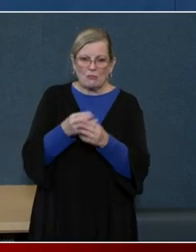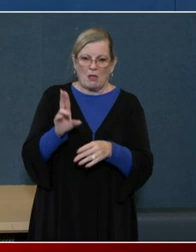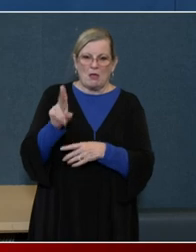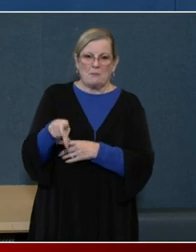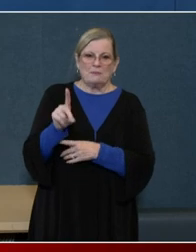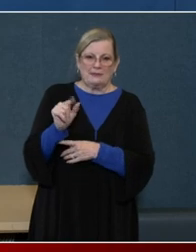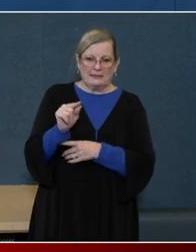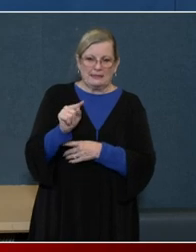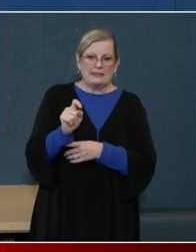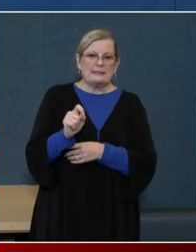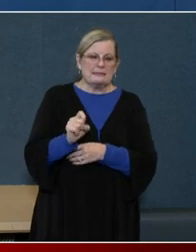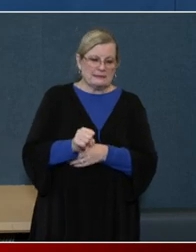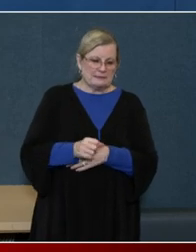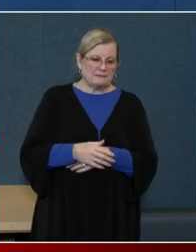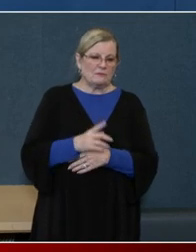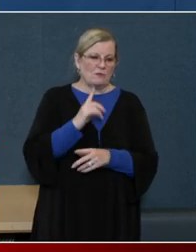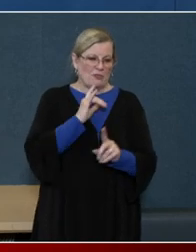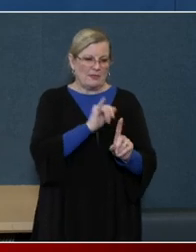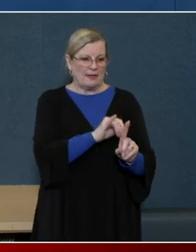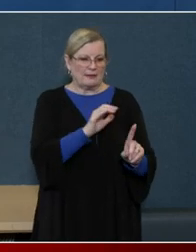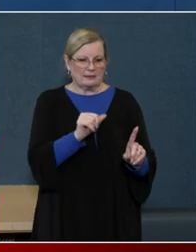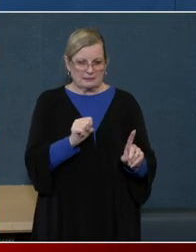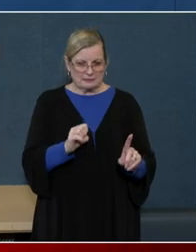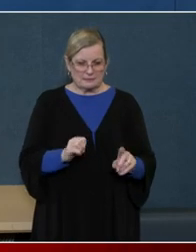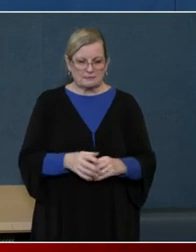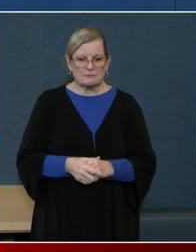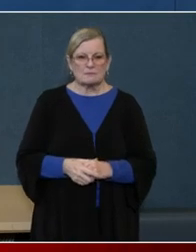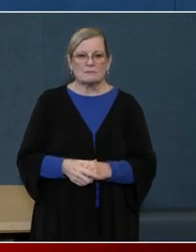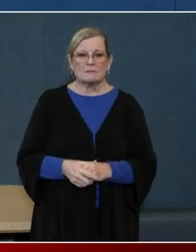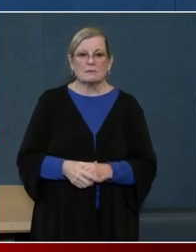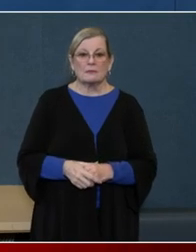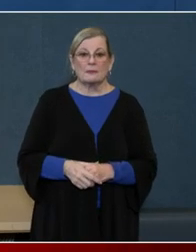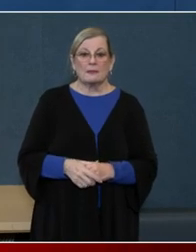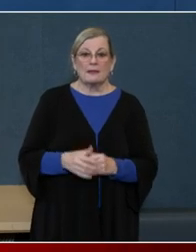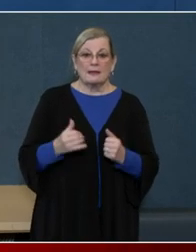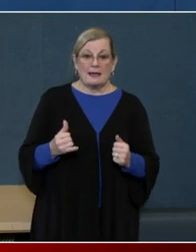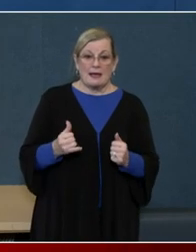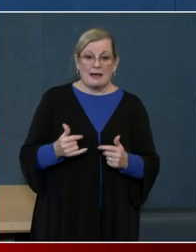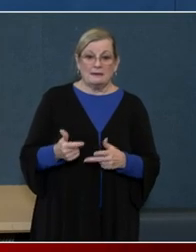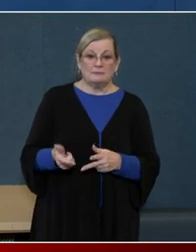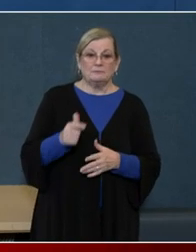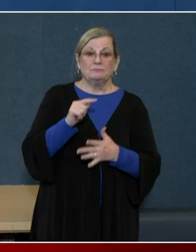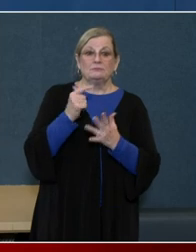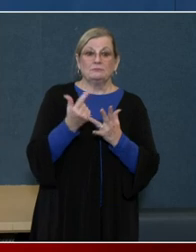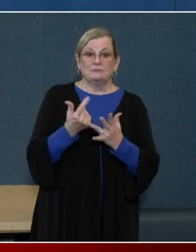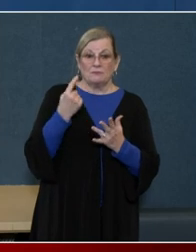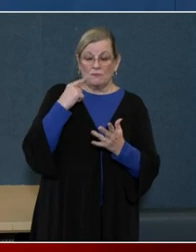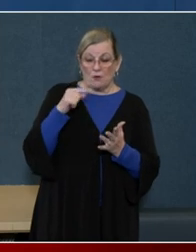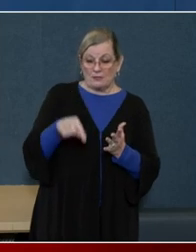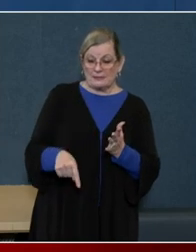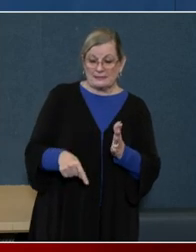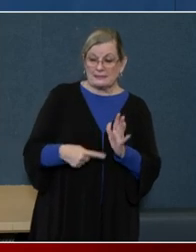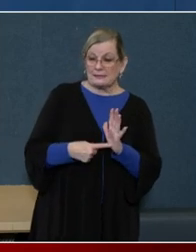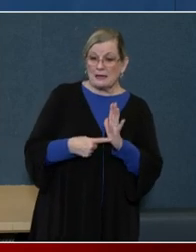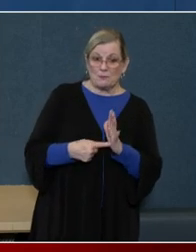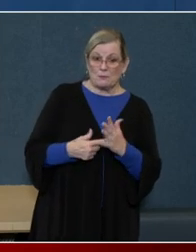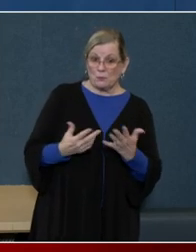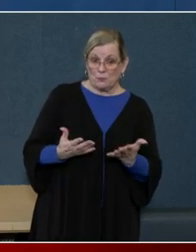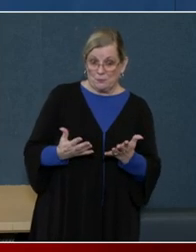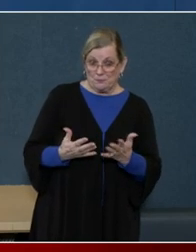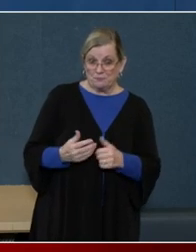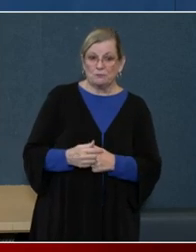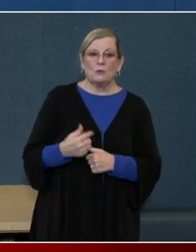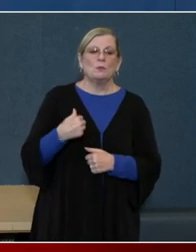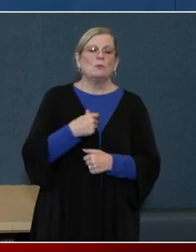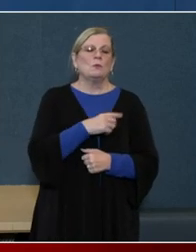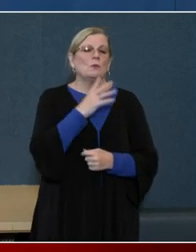with the contact tracing interviews. And then in this example, we provide more information on